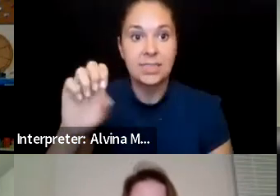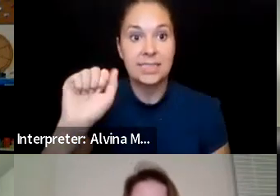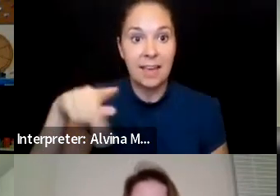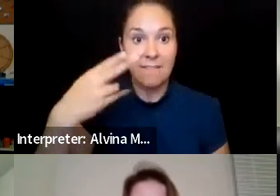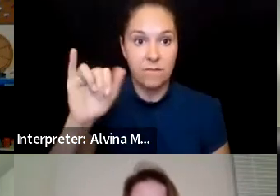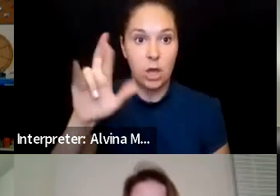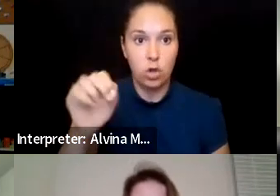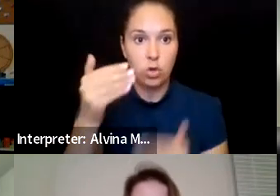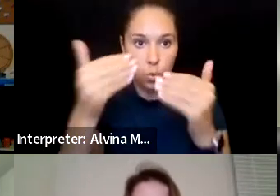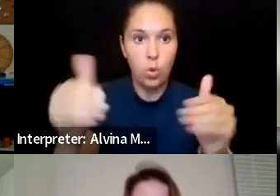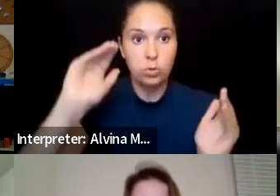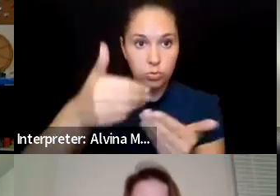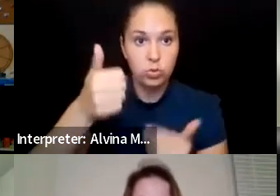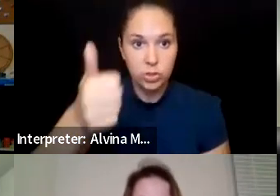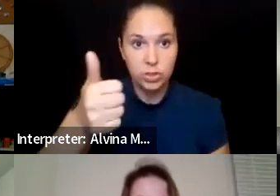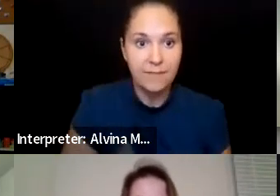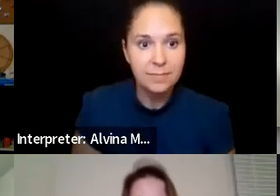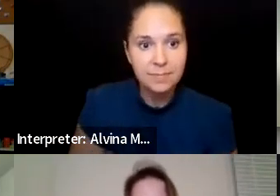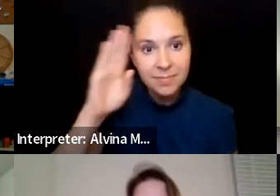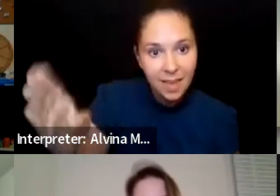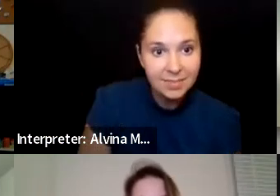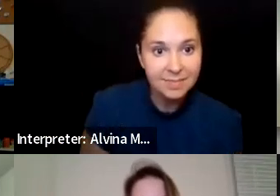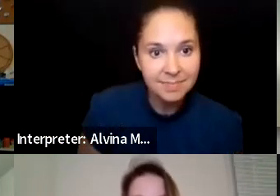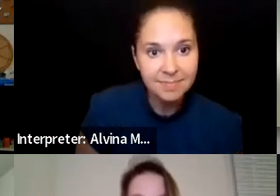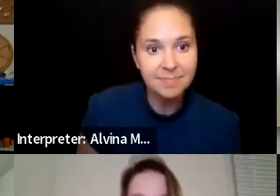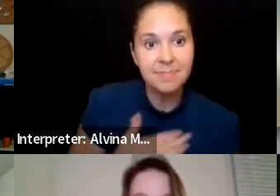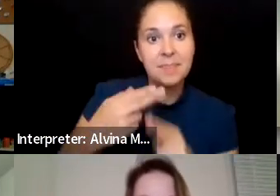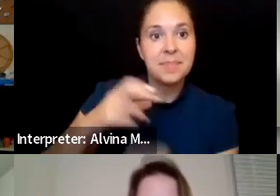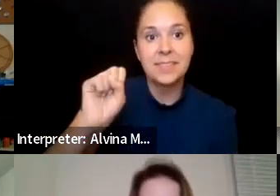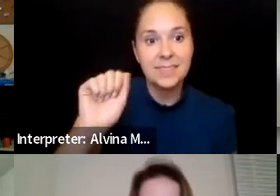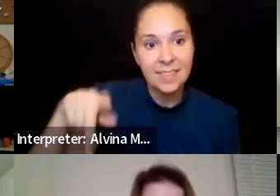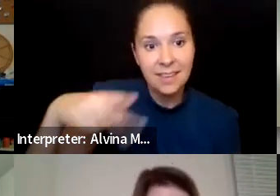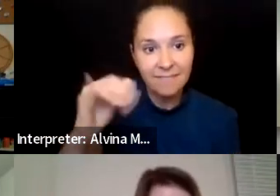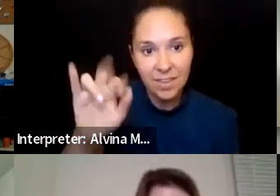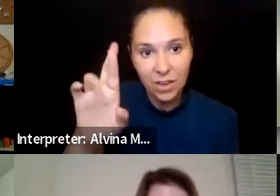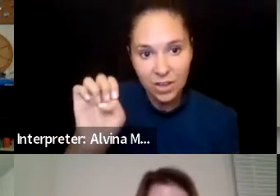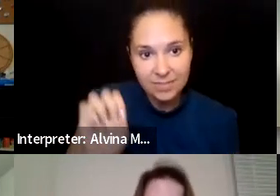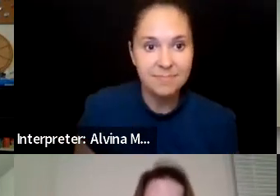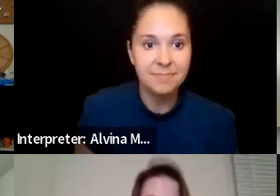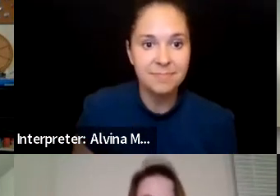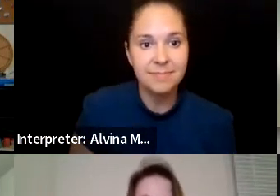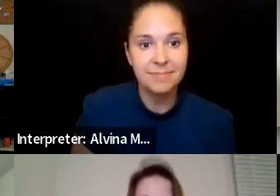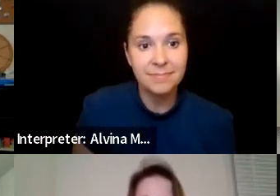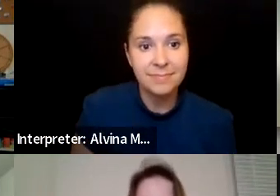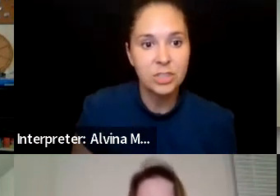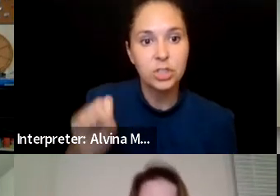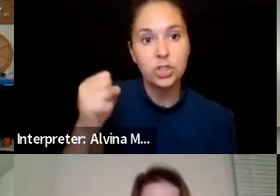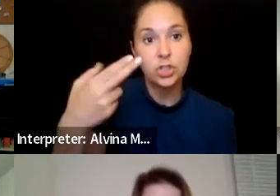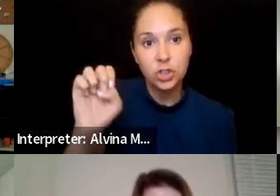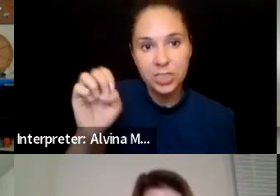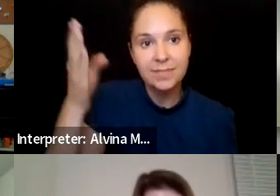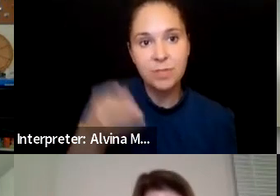and introduce yourself. Hi, my name is Sapphire. I use she, her